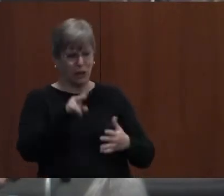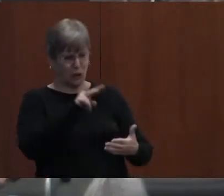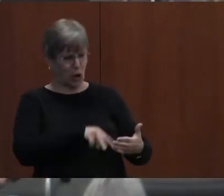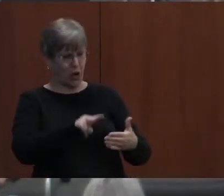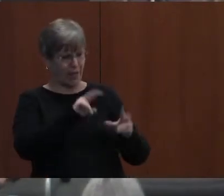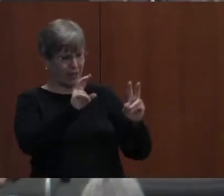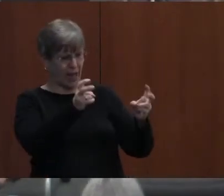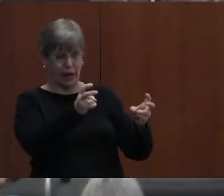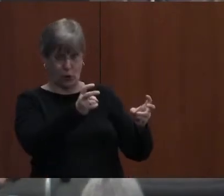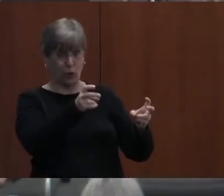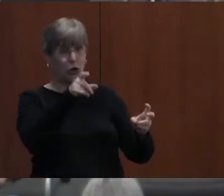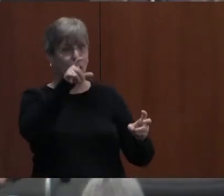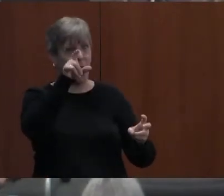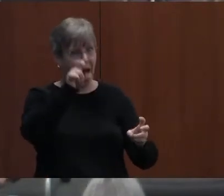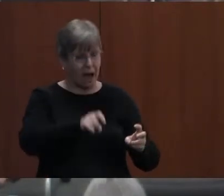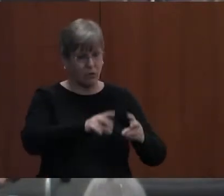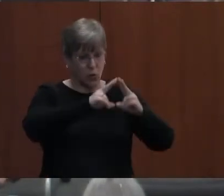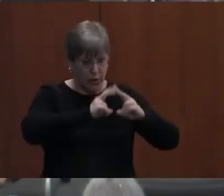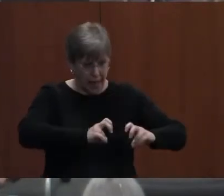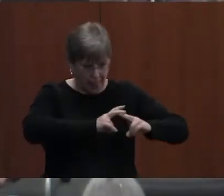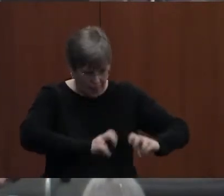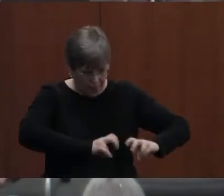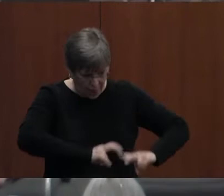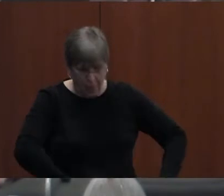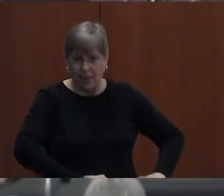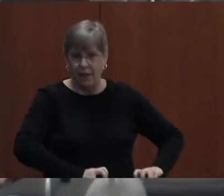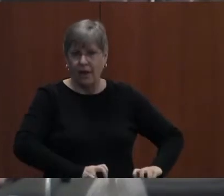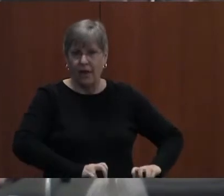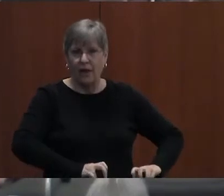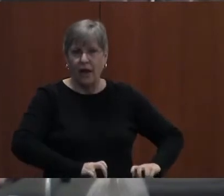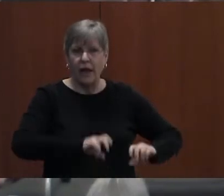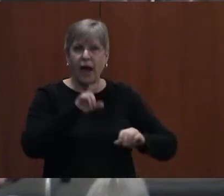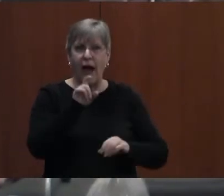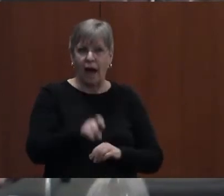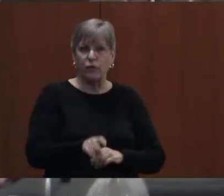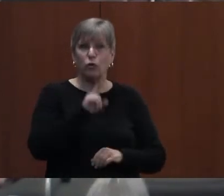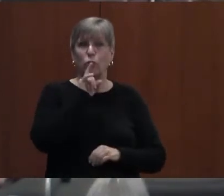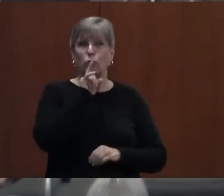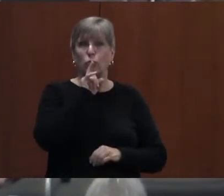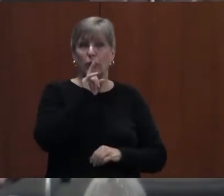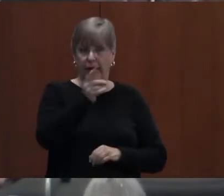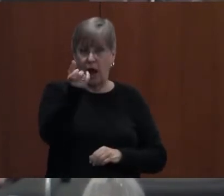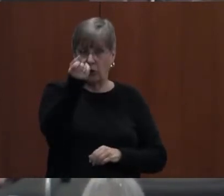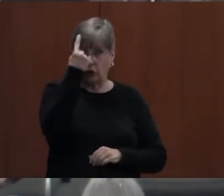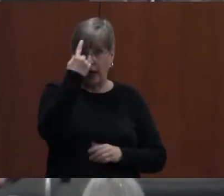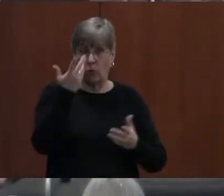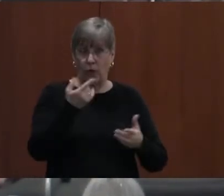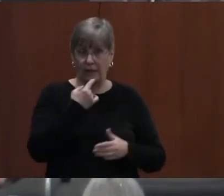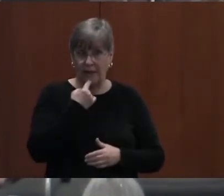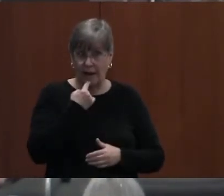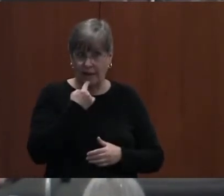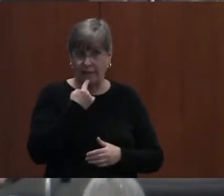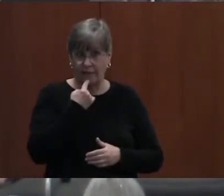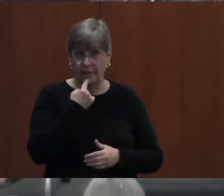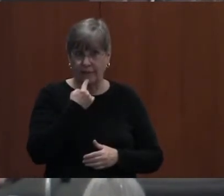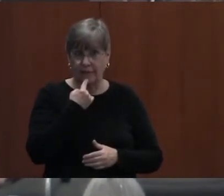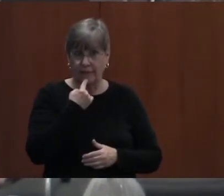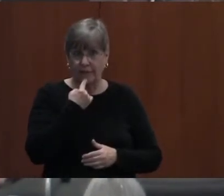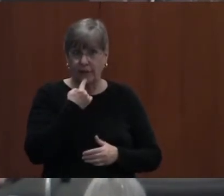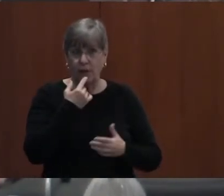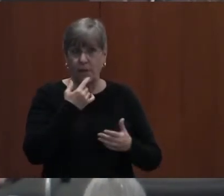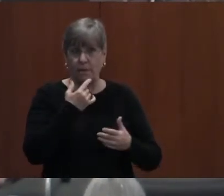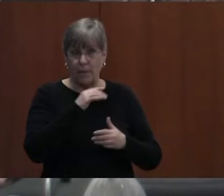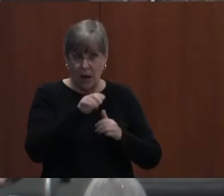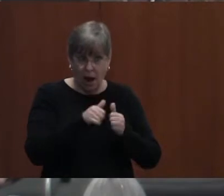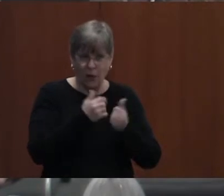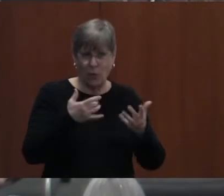at the title. You gotta kind of get into it and kind of realize what it's saying behind what it